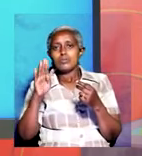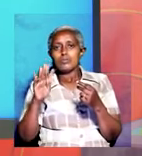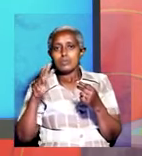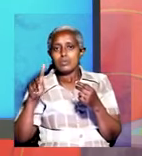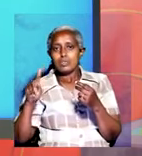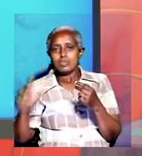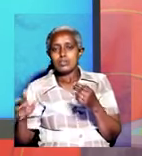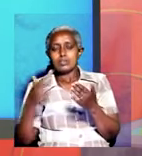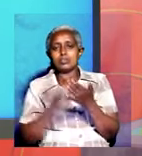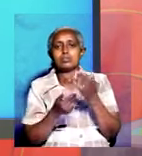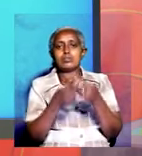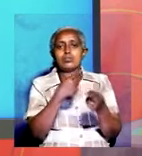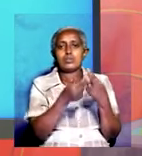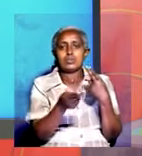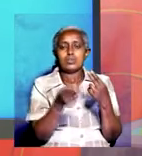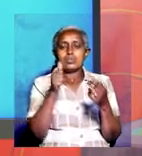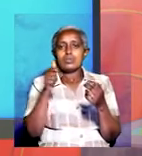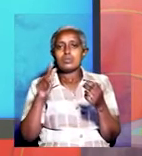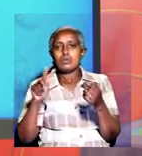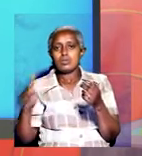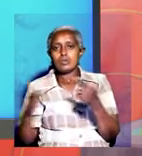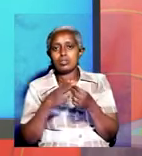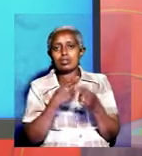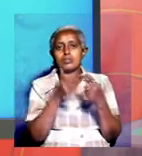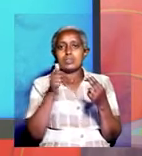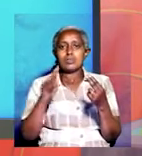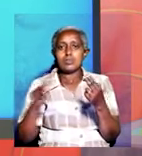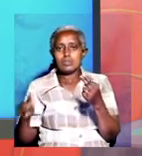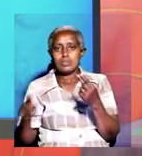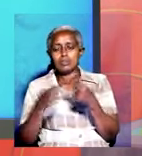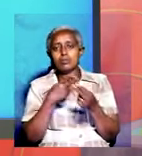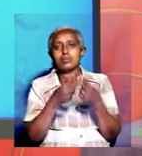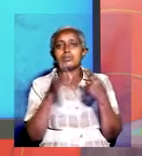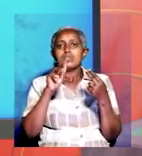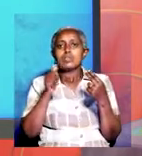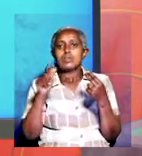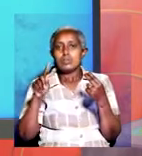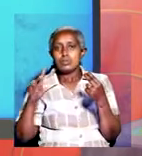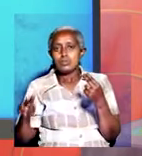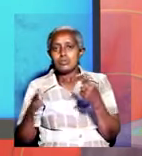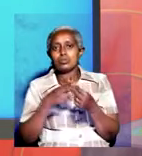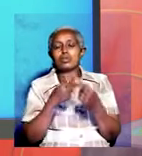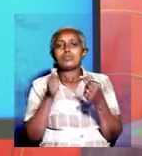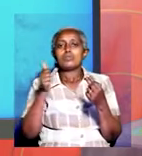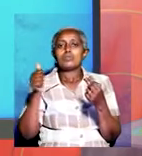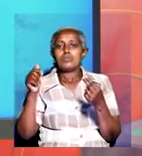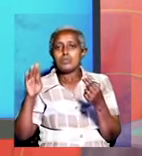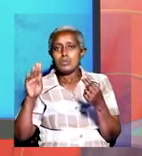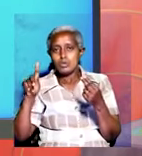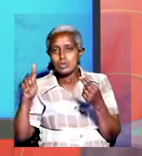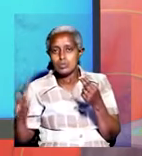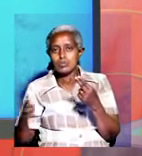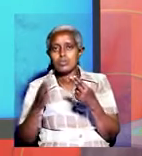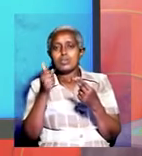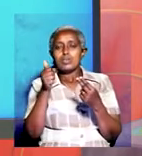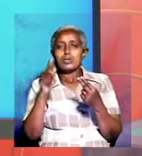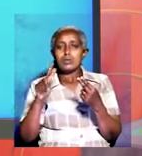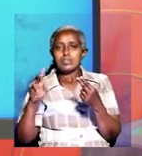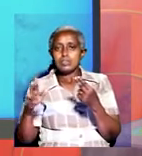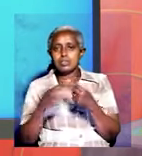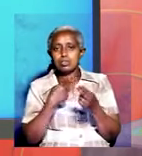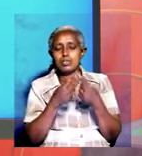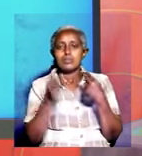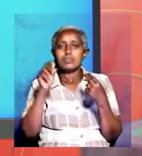equal to, it takes the product of the two, A11 times B11 plus A12 times B2 1 times A1 3 times A3